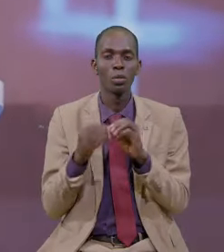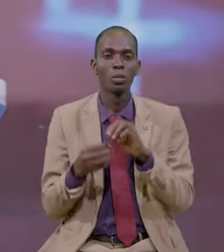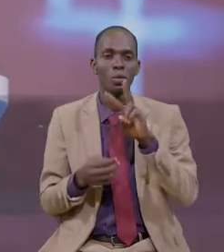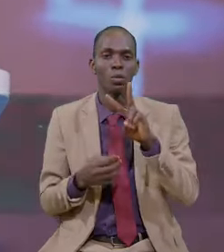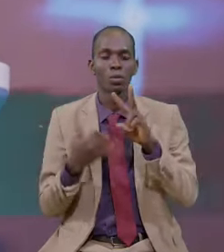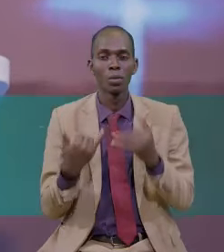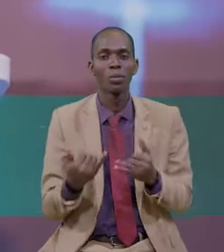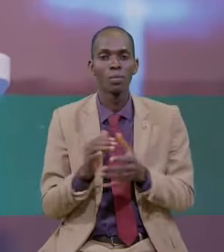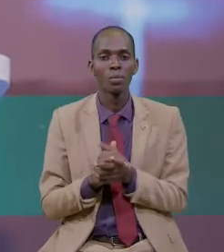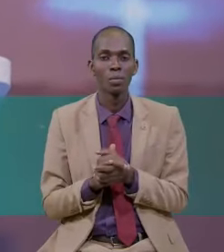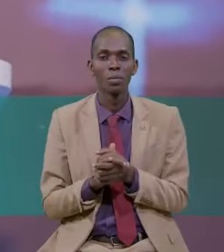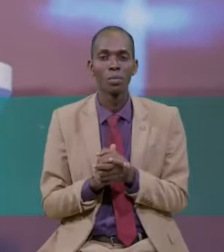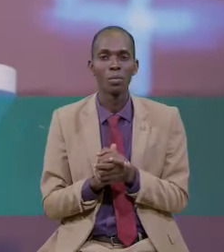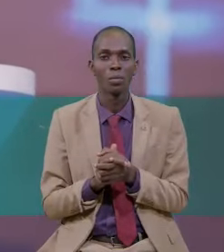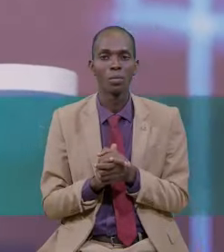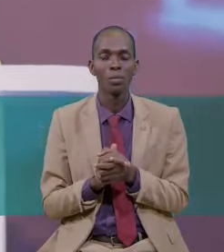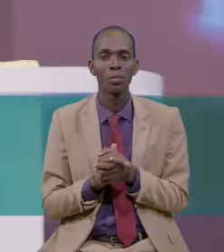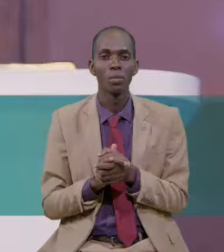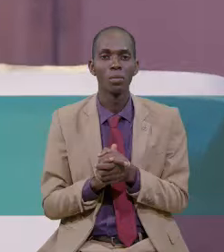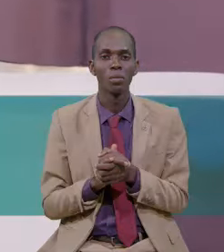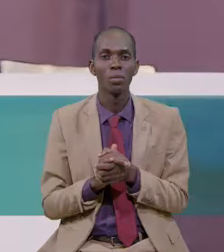two, we're looking at